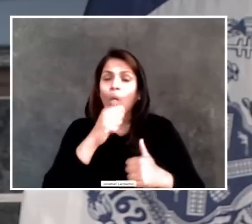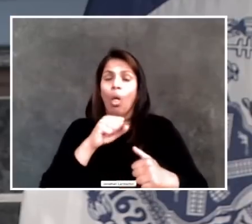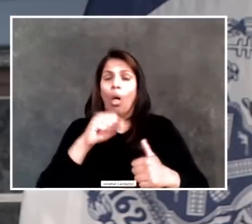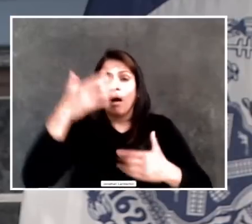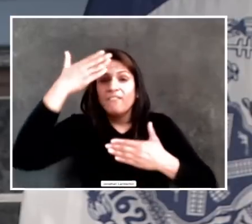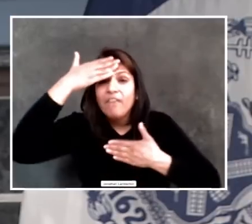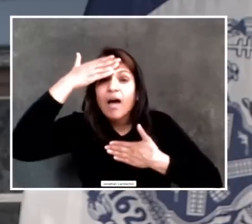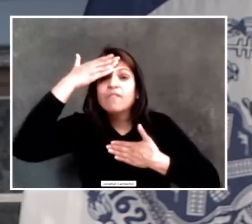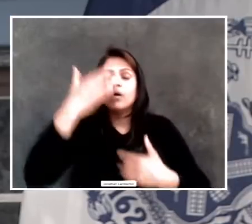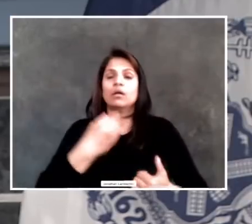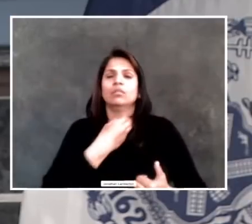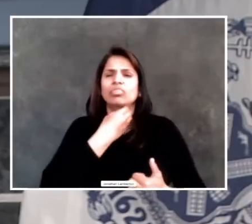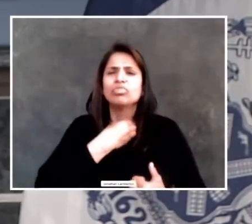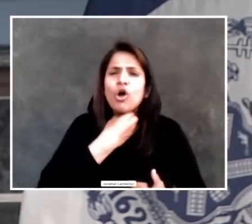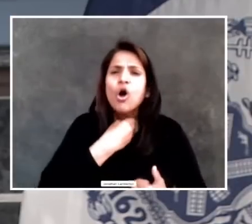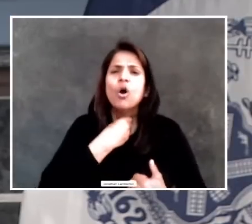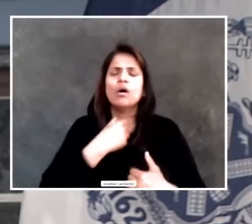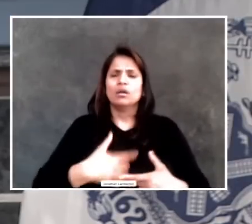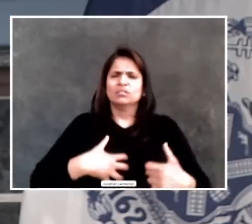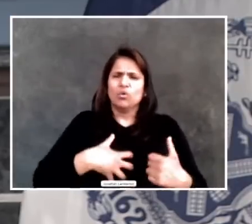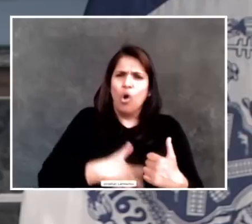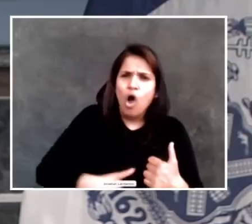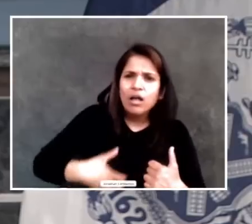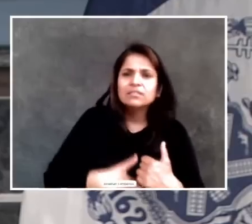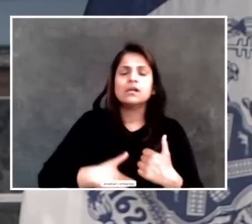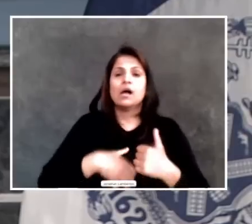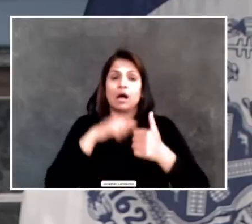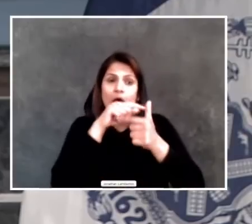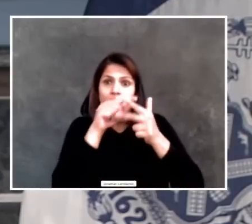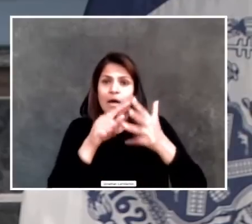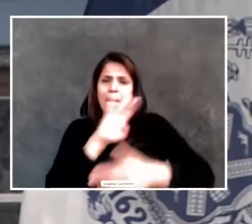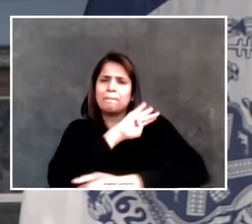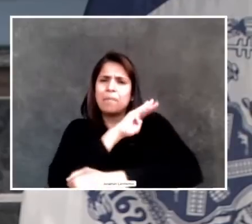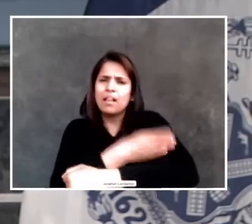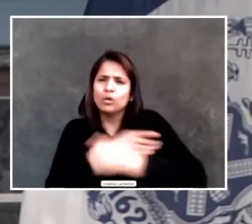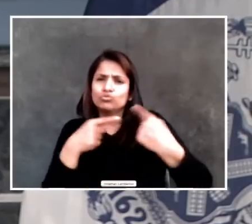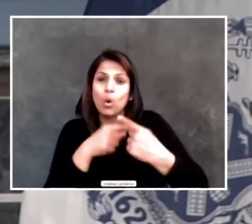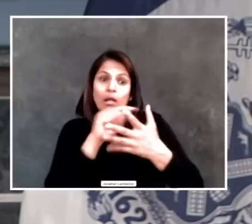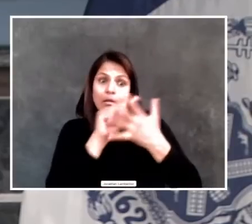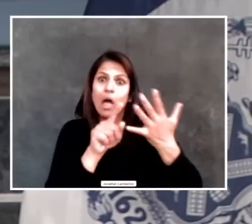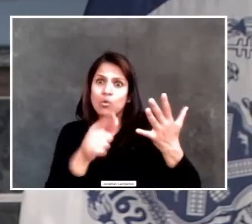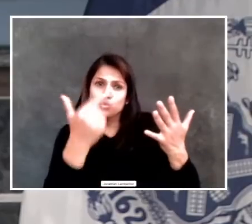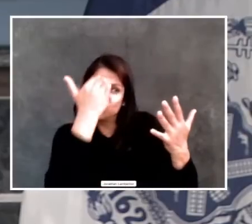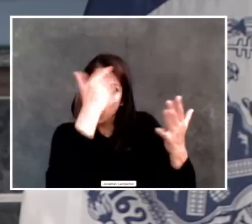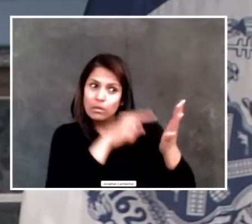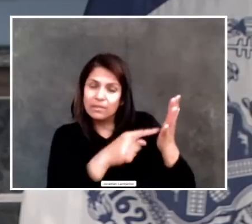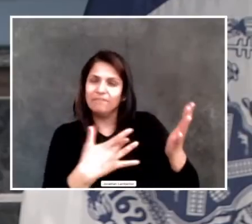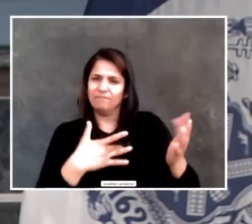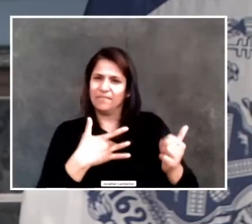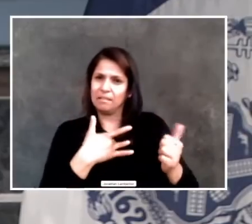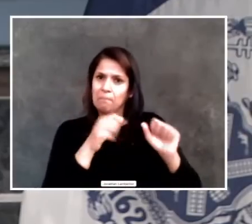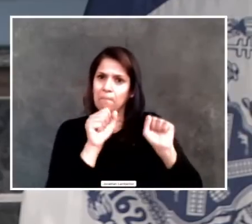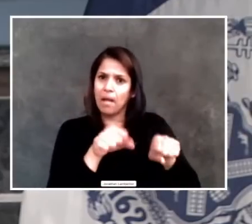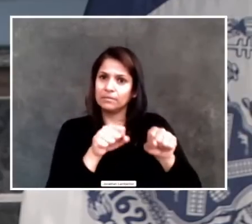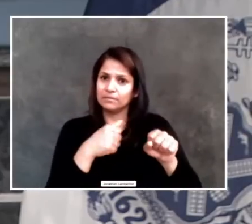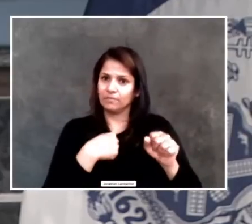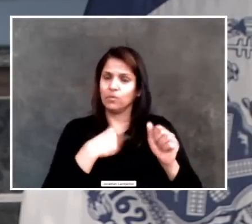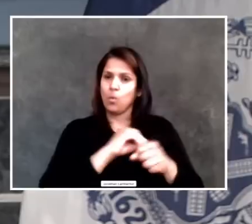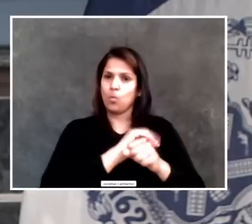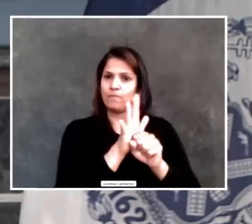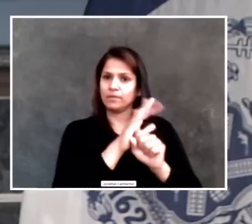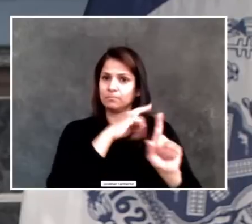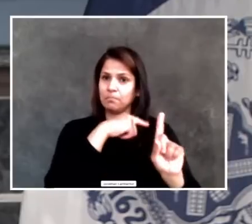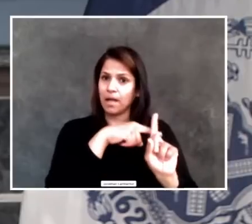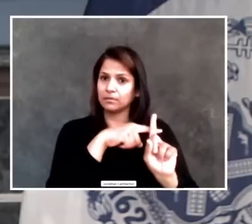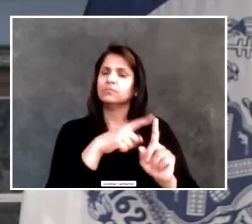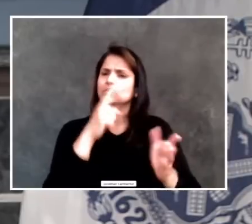obviously visible. And that's when you want to make sure there's as much separation as possible to help people through and make sure more people don't get